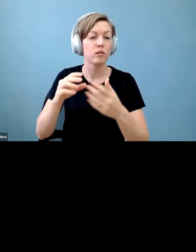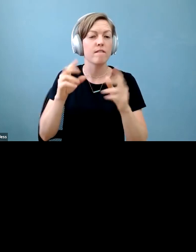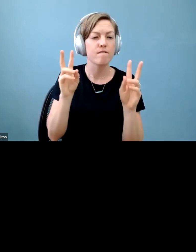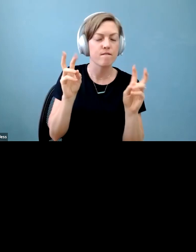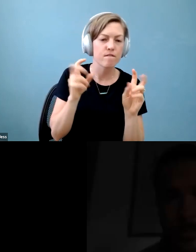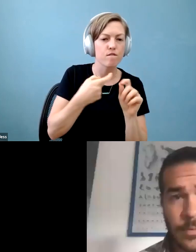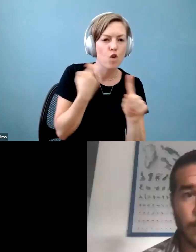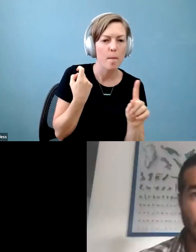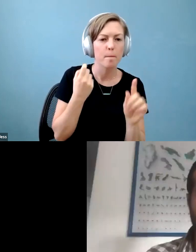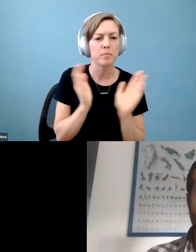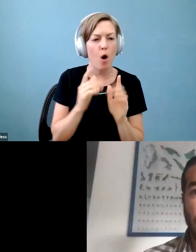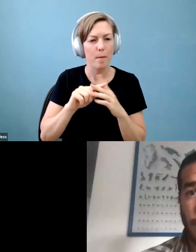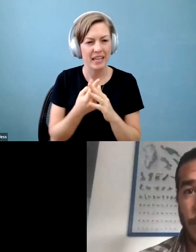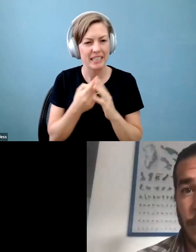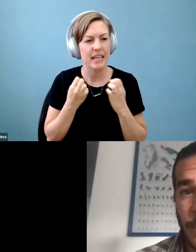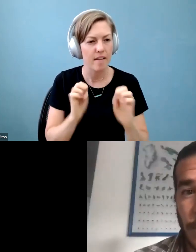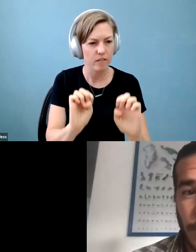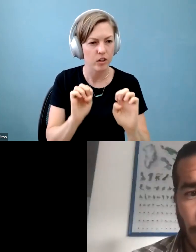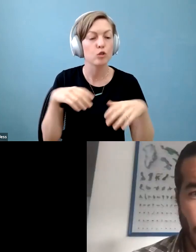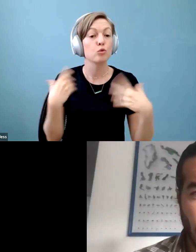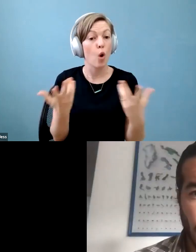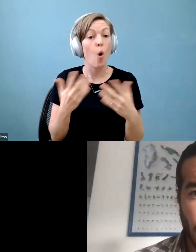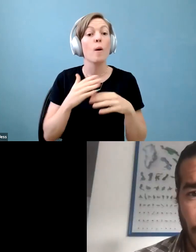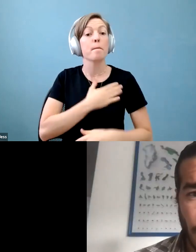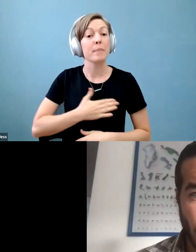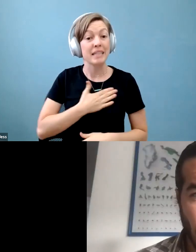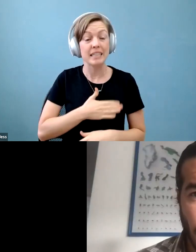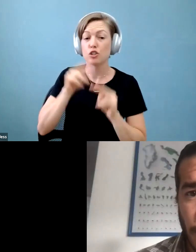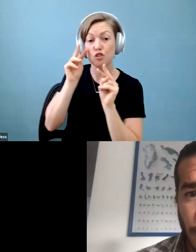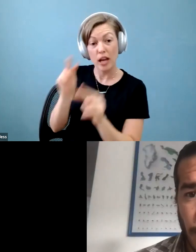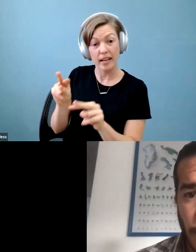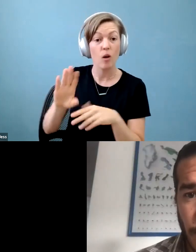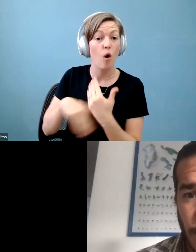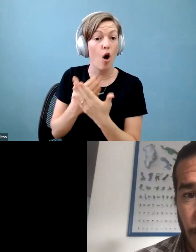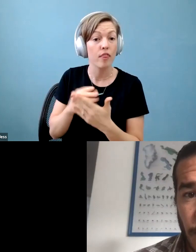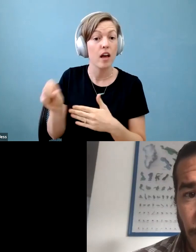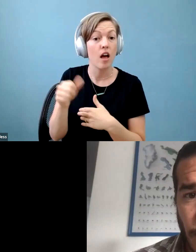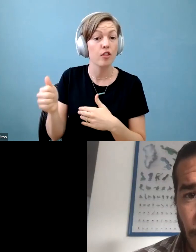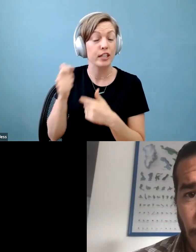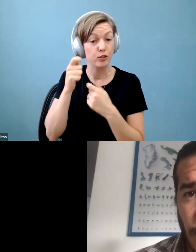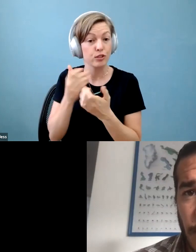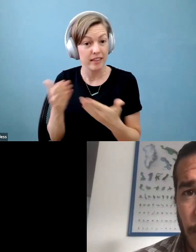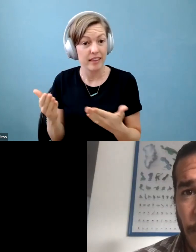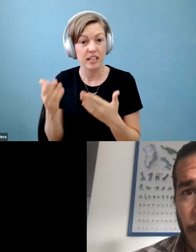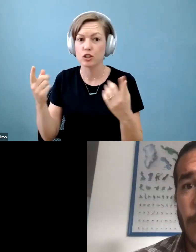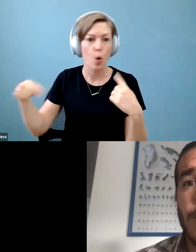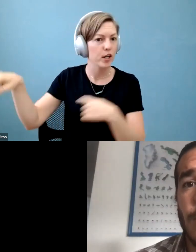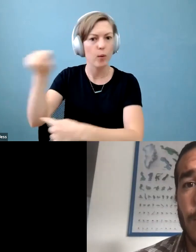Beginnings effort, and so please check out all the other really interesting things that are going